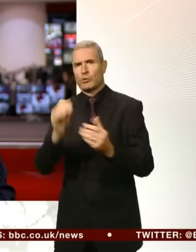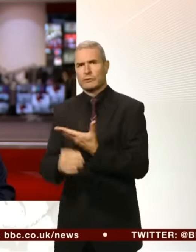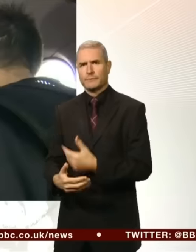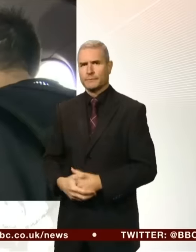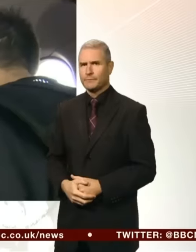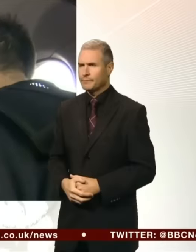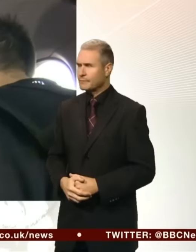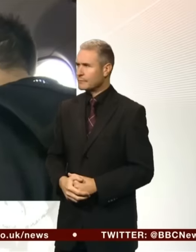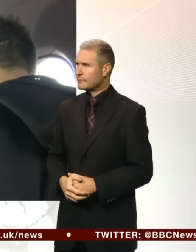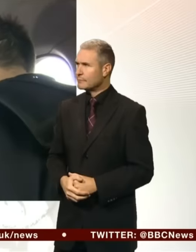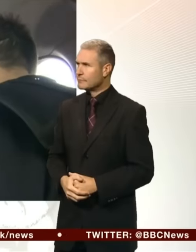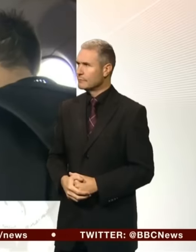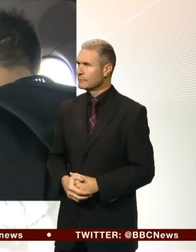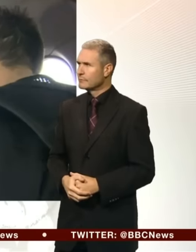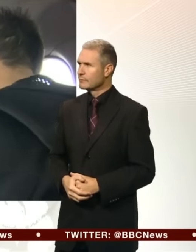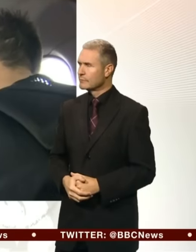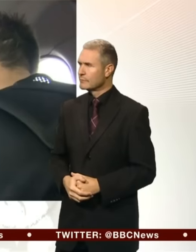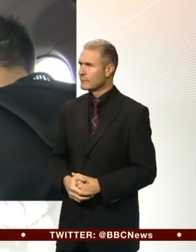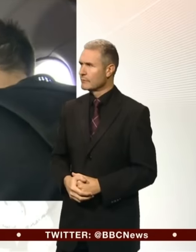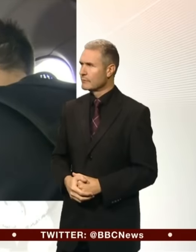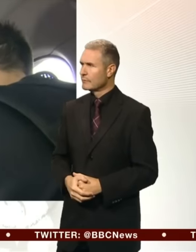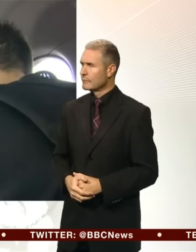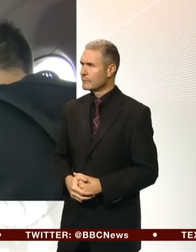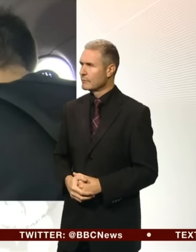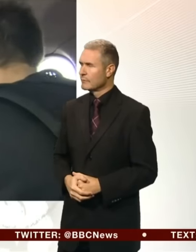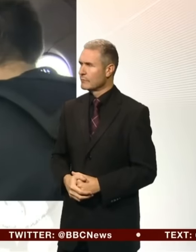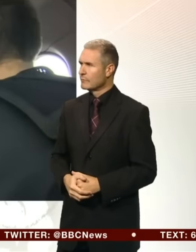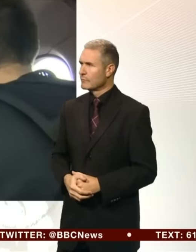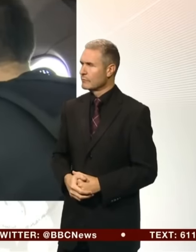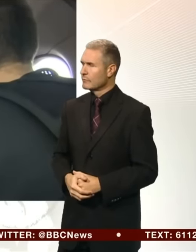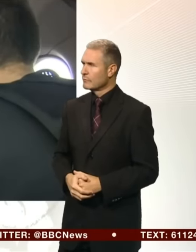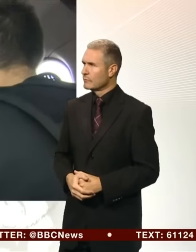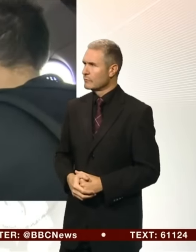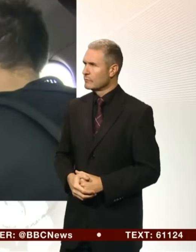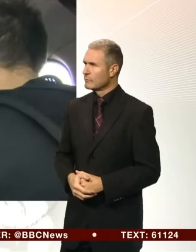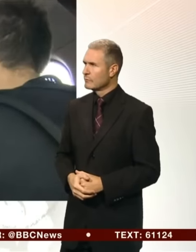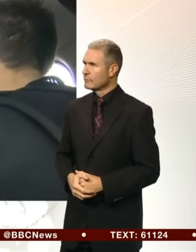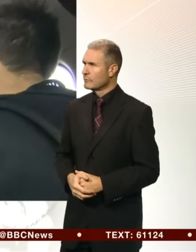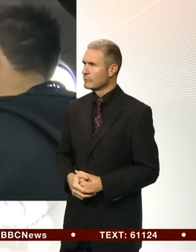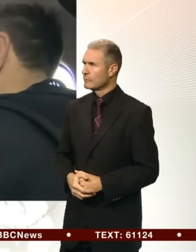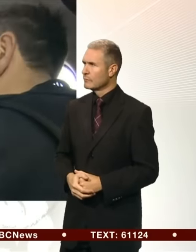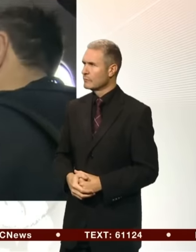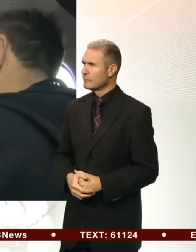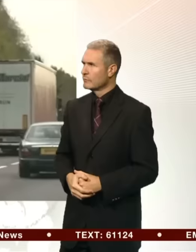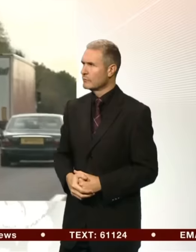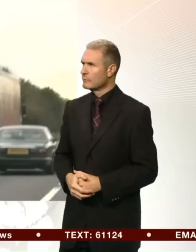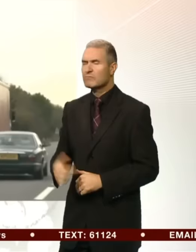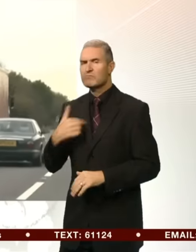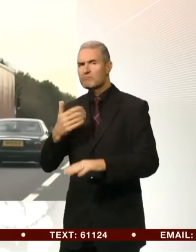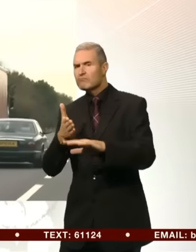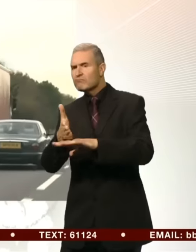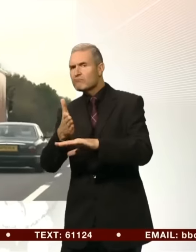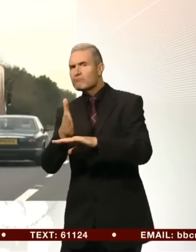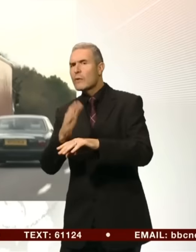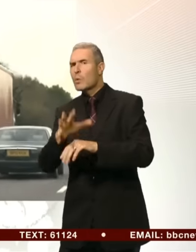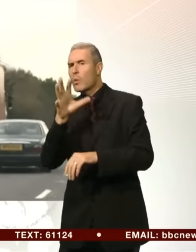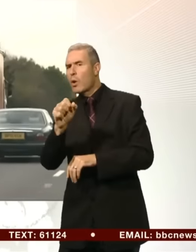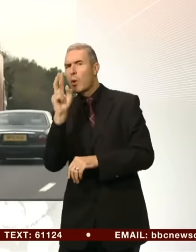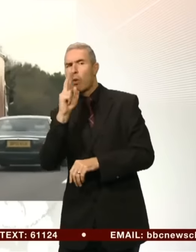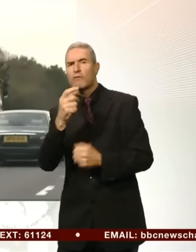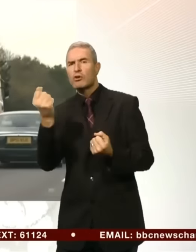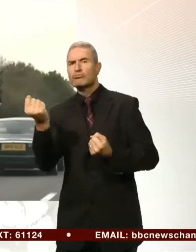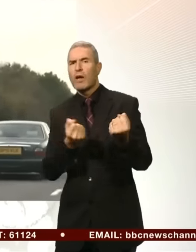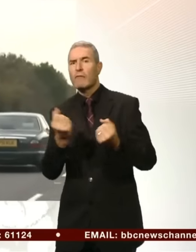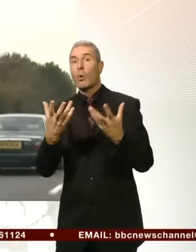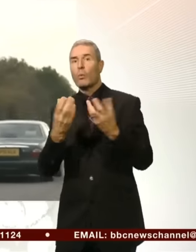reports. We're heading for the Brentwood area and the Fast Roads, and we're going to keep our eyes out for drivers using